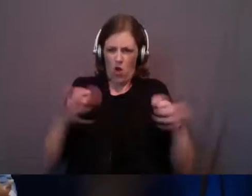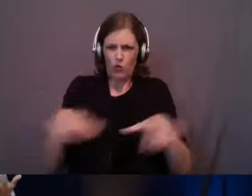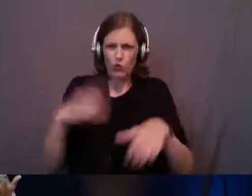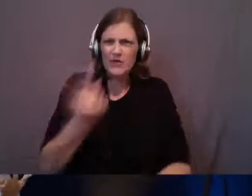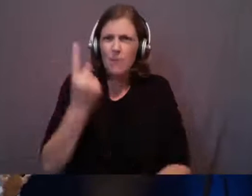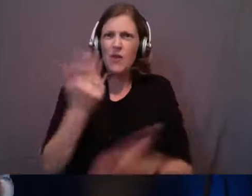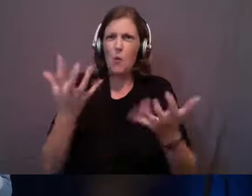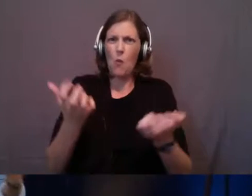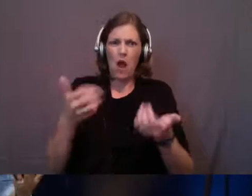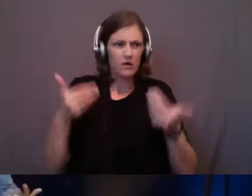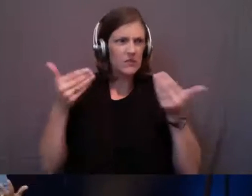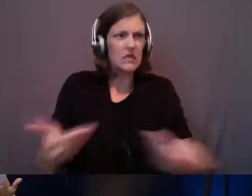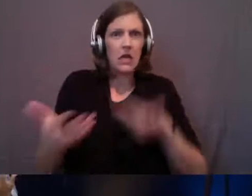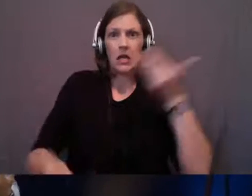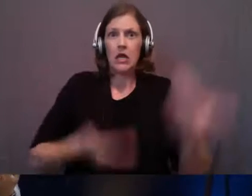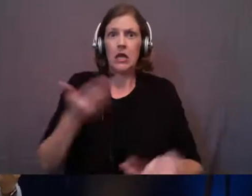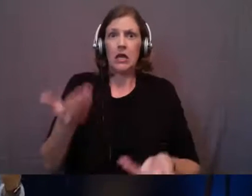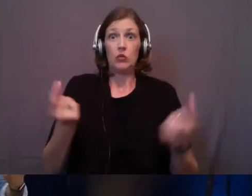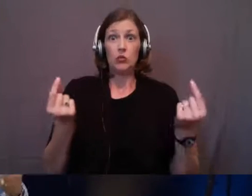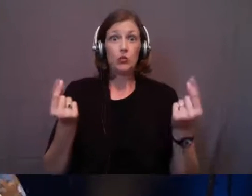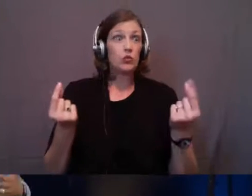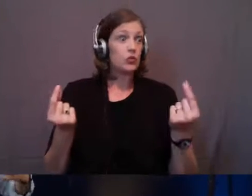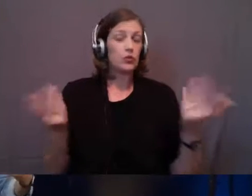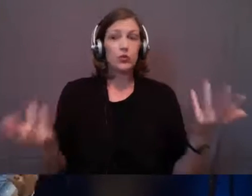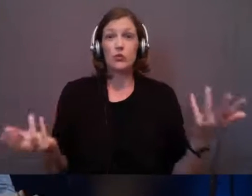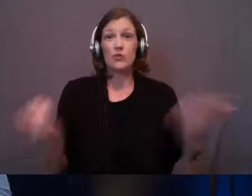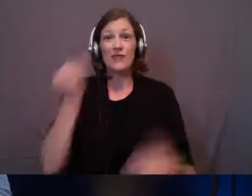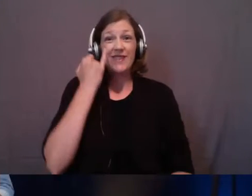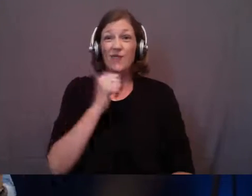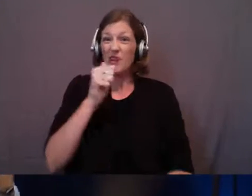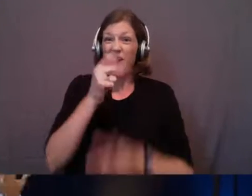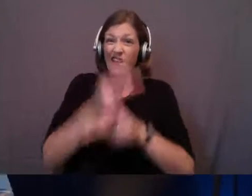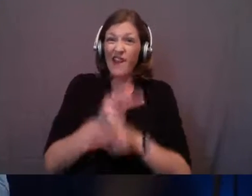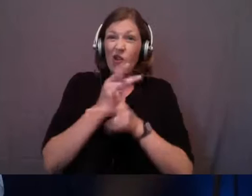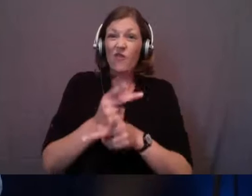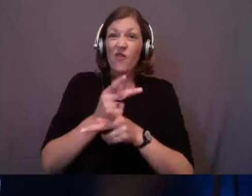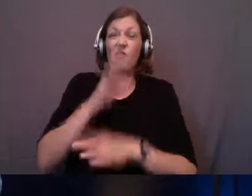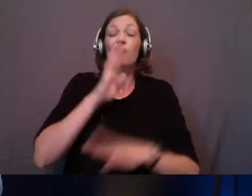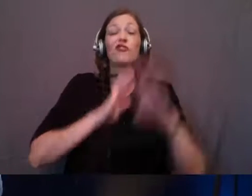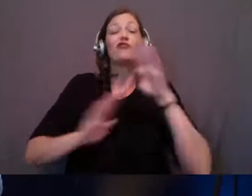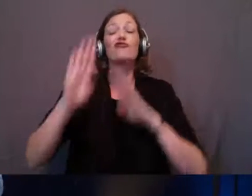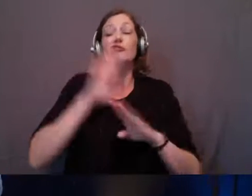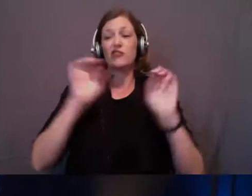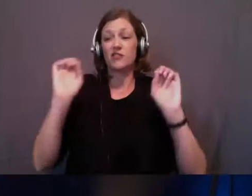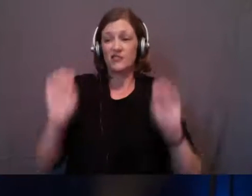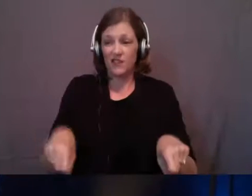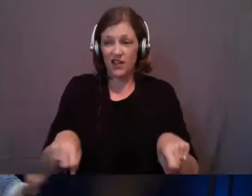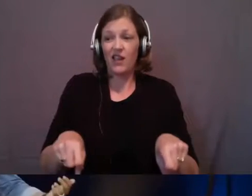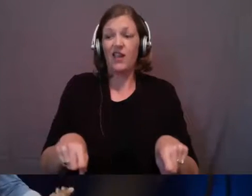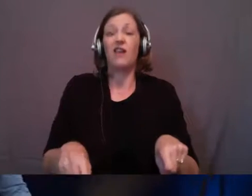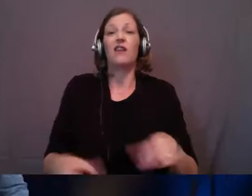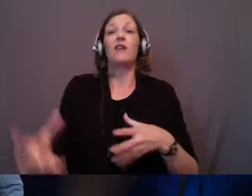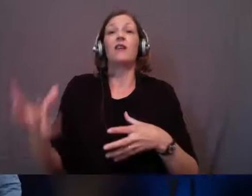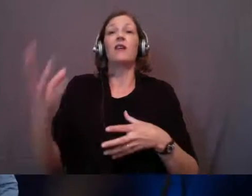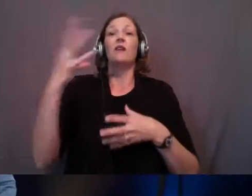next step, and what do I do? And if we're not careful, frustration can really set in, and it can grow to